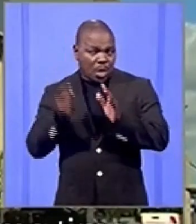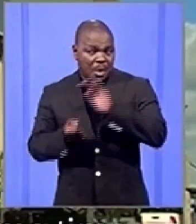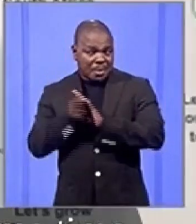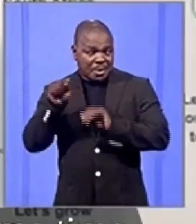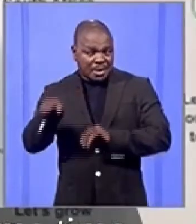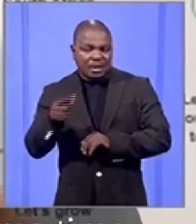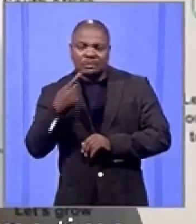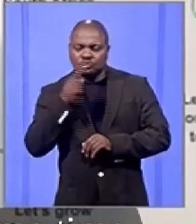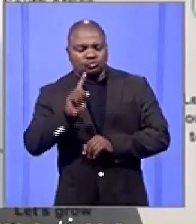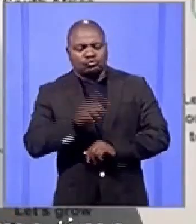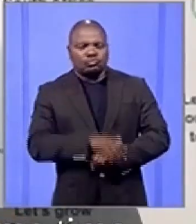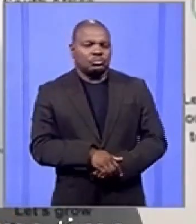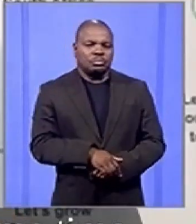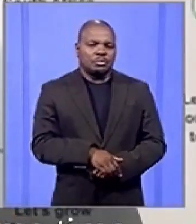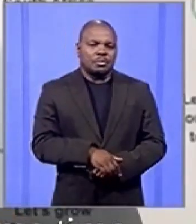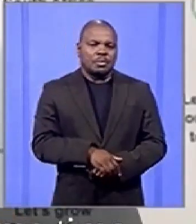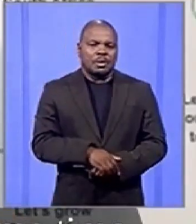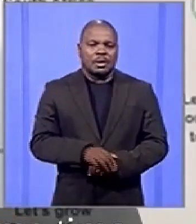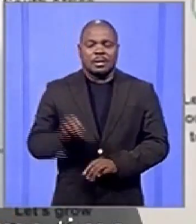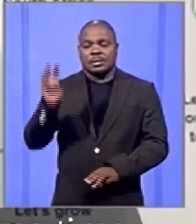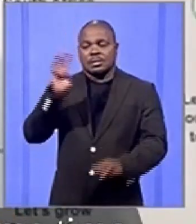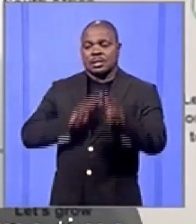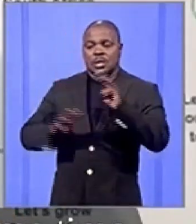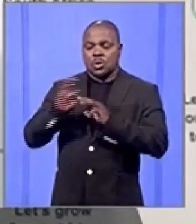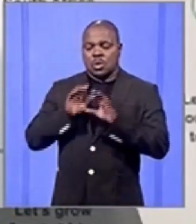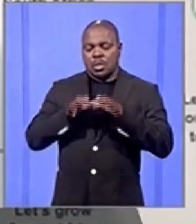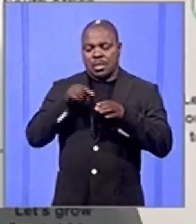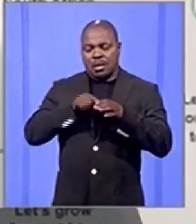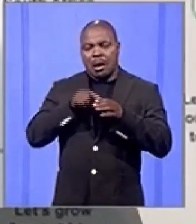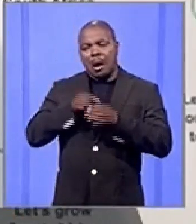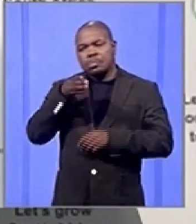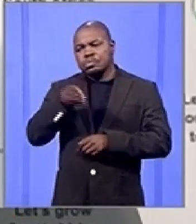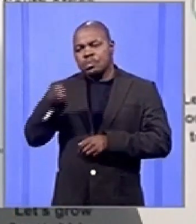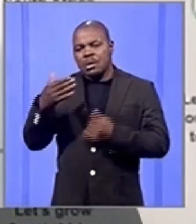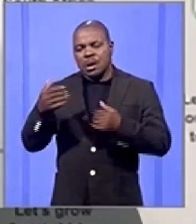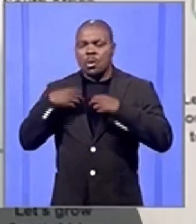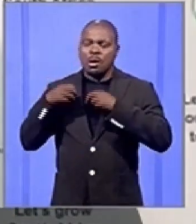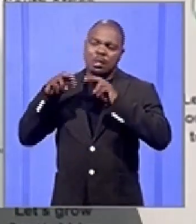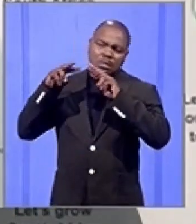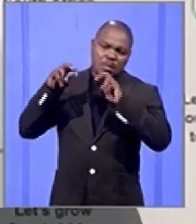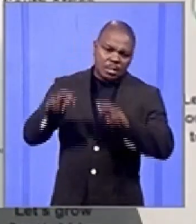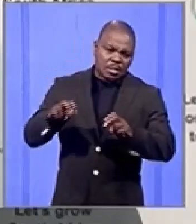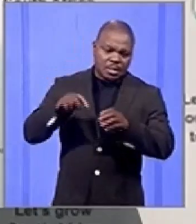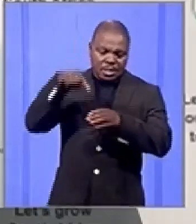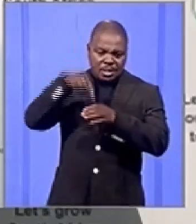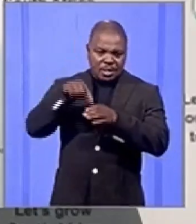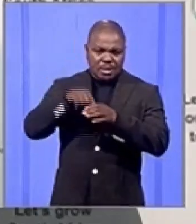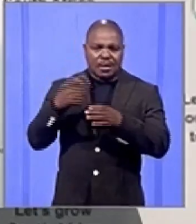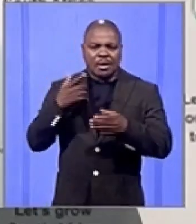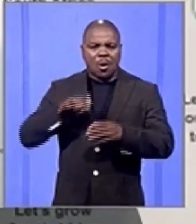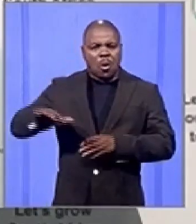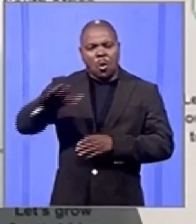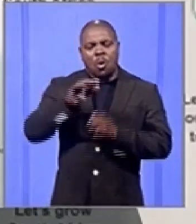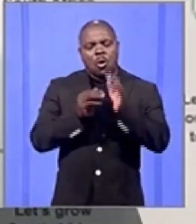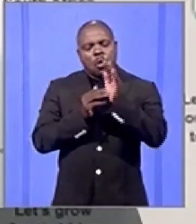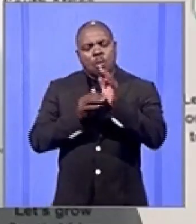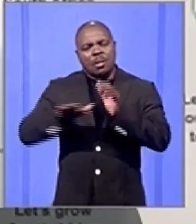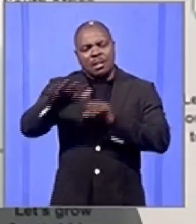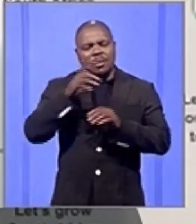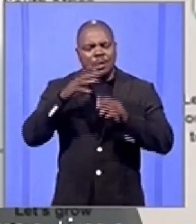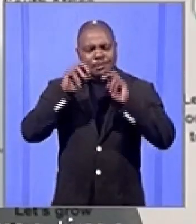yona. The security cluster is within the stations. We are doing investigations within our call space everywhere.